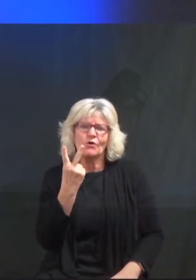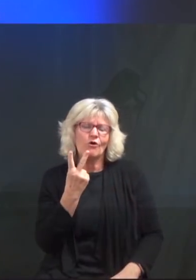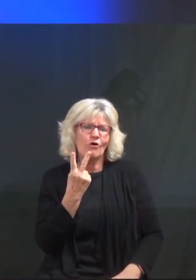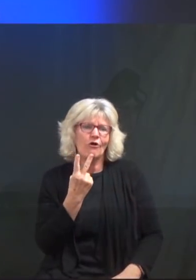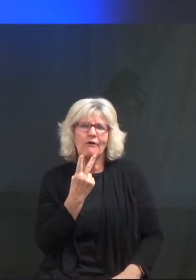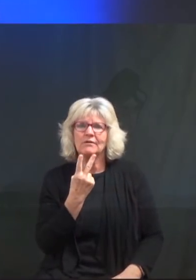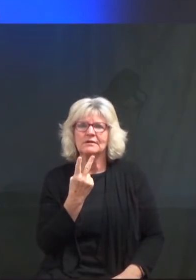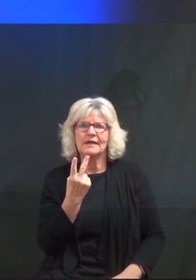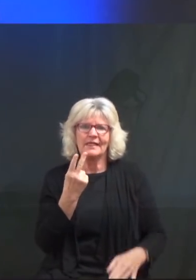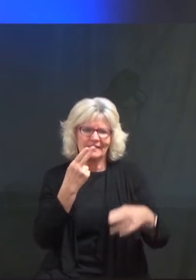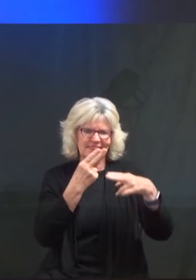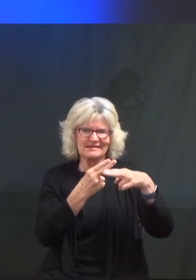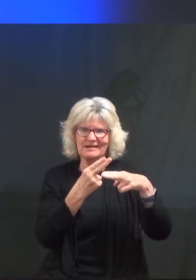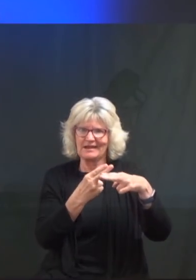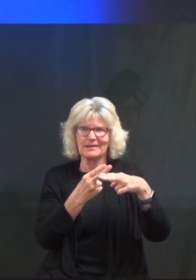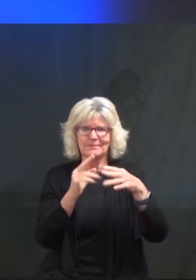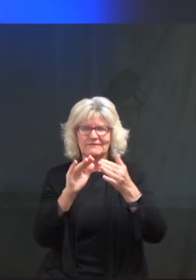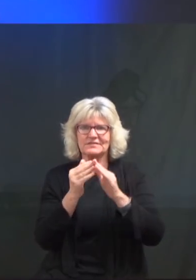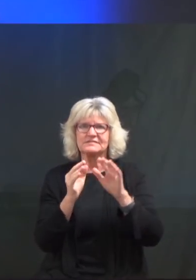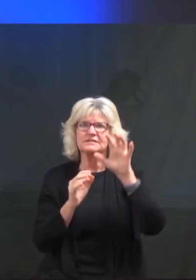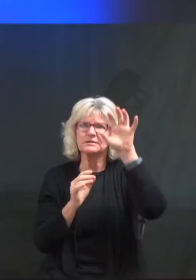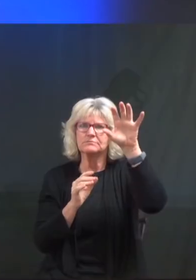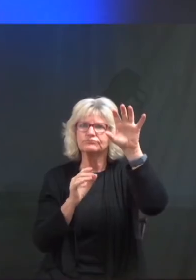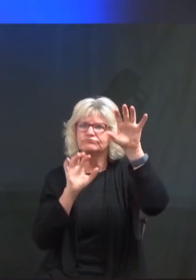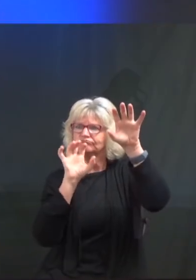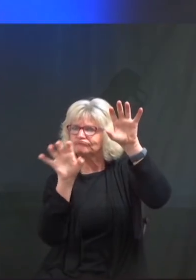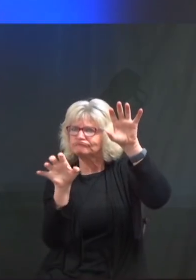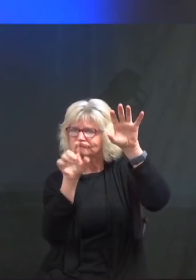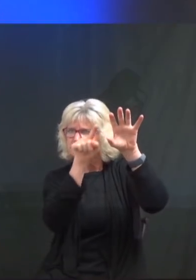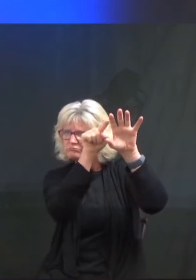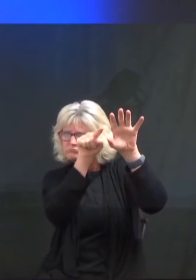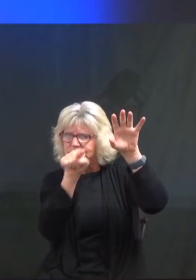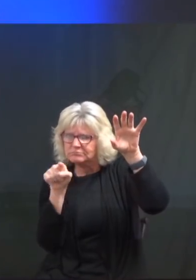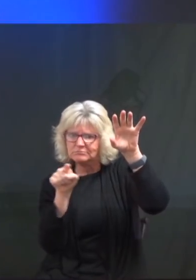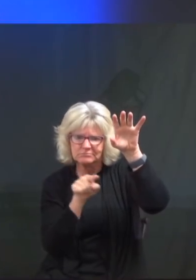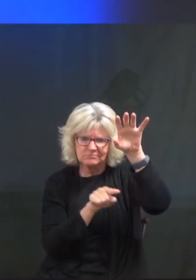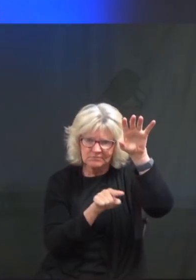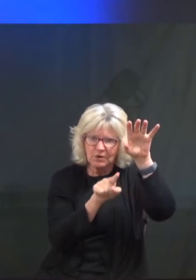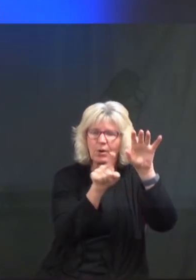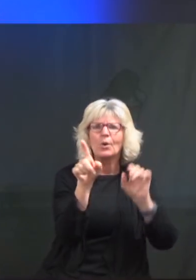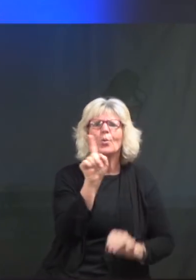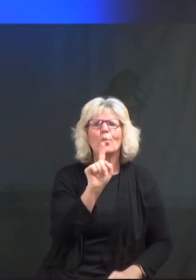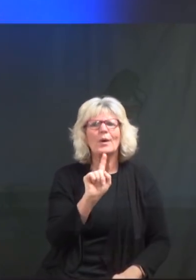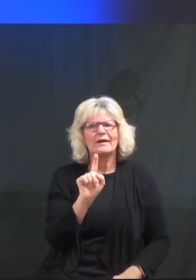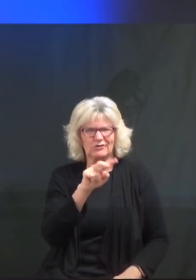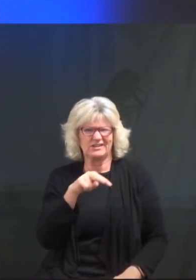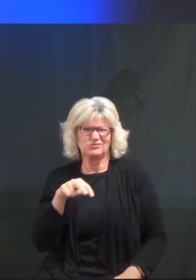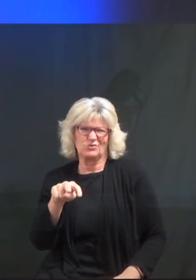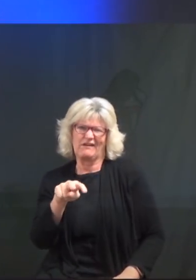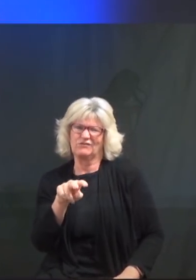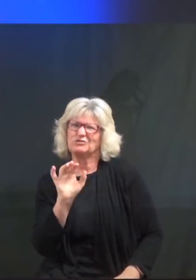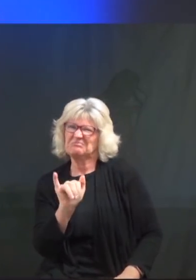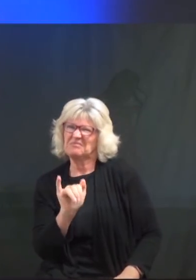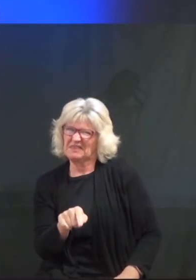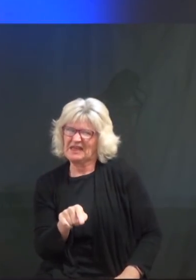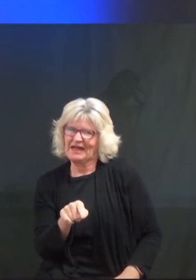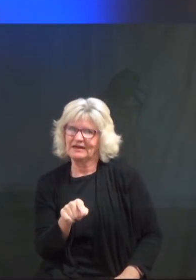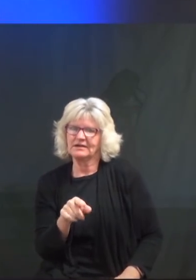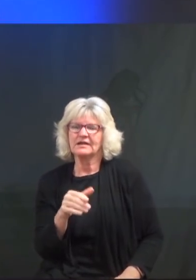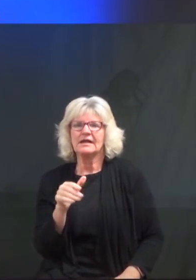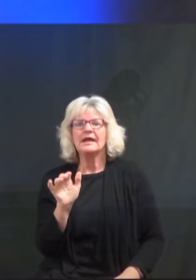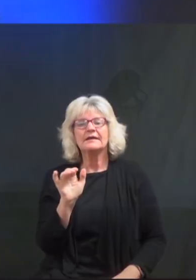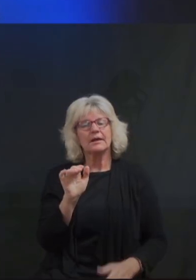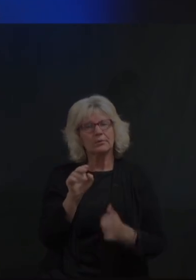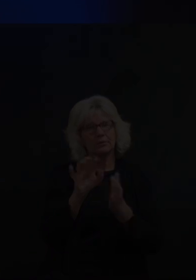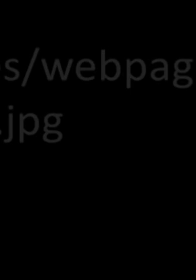all the way through to see where did Paul travel. So in your notes, in the bulletin notes, you're going to have a little reference.